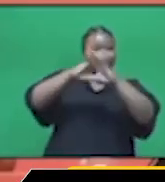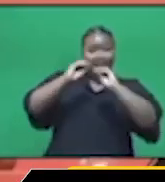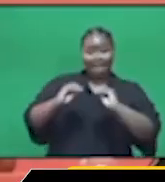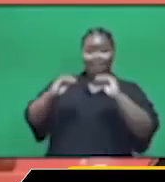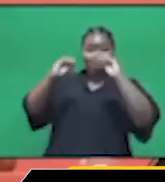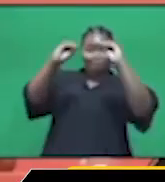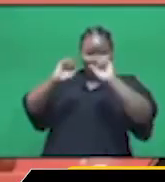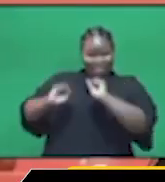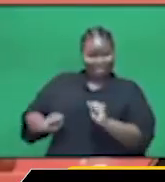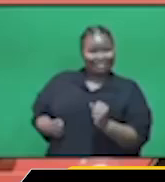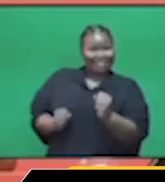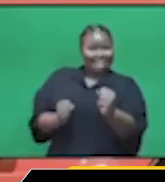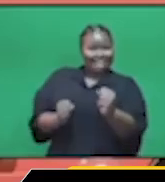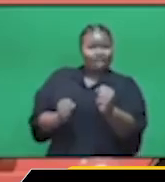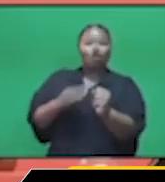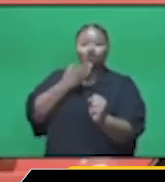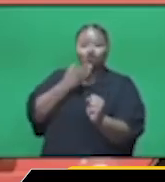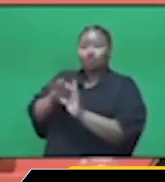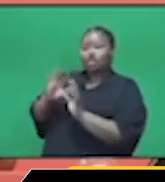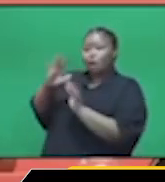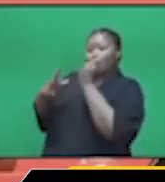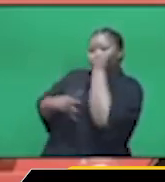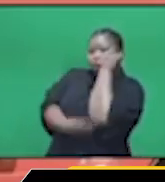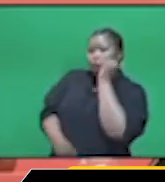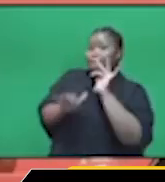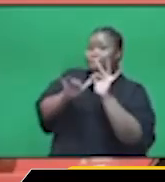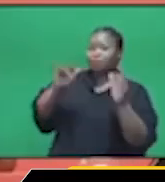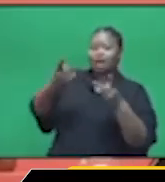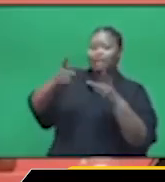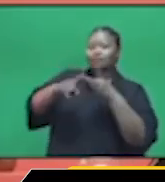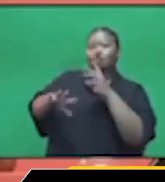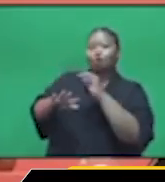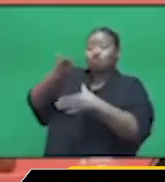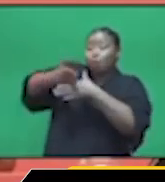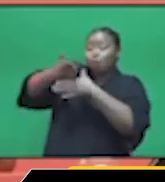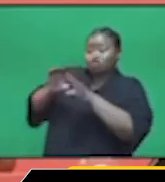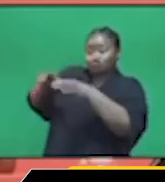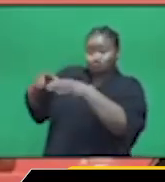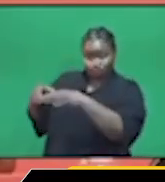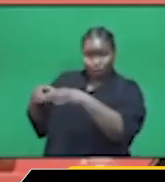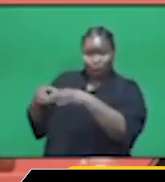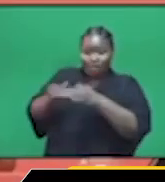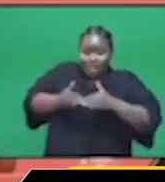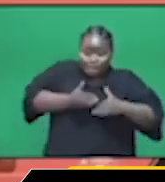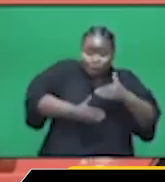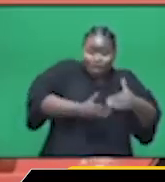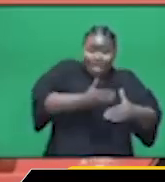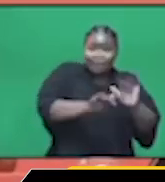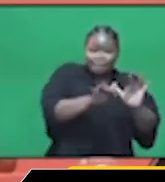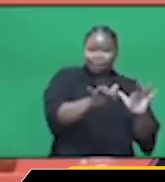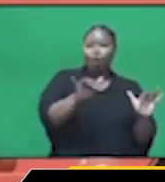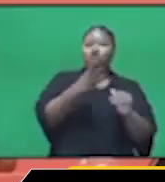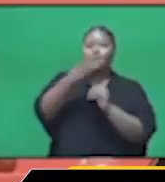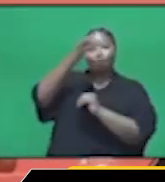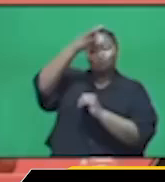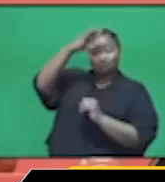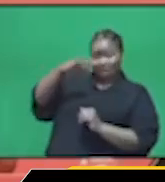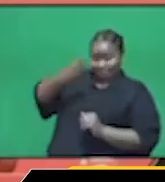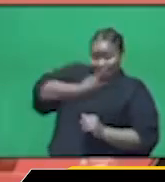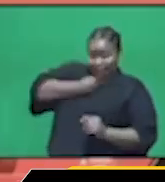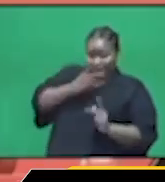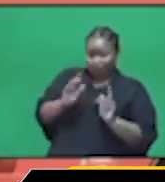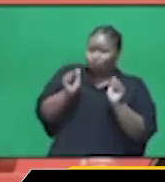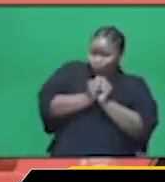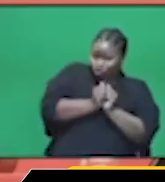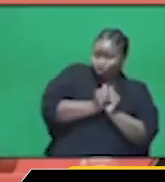struggle of the poor and working class. The progressive people of Botswana, and indeed myself, are